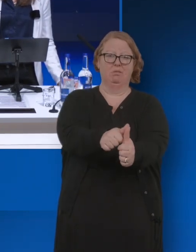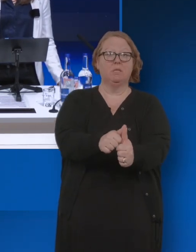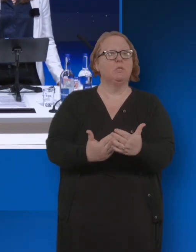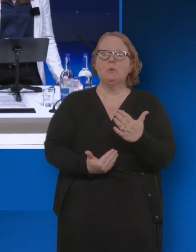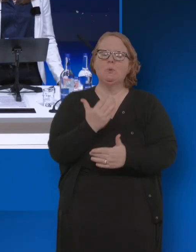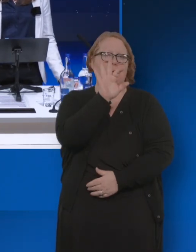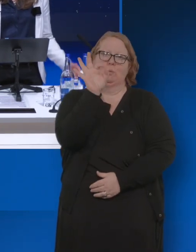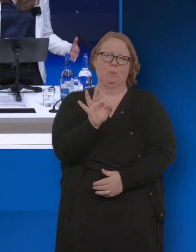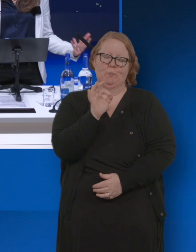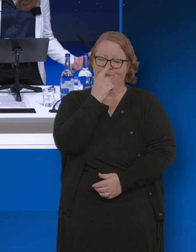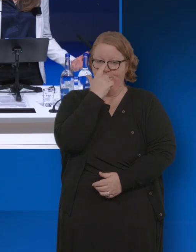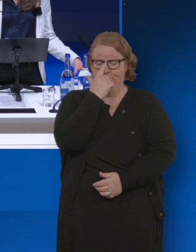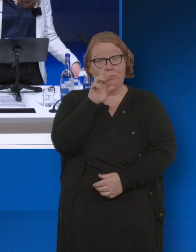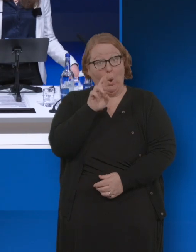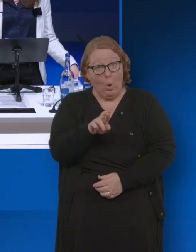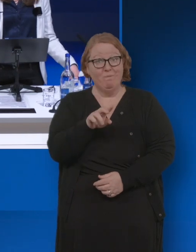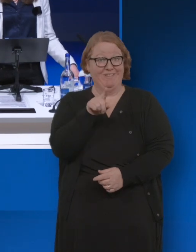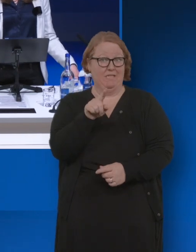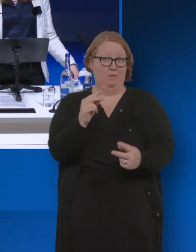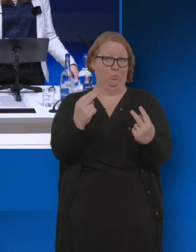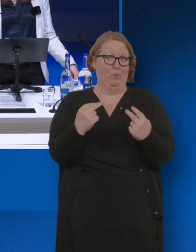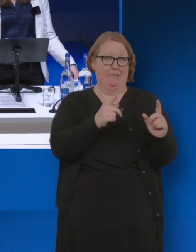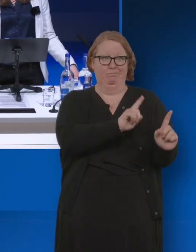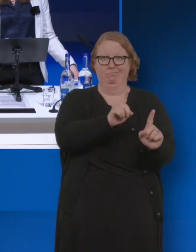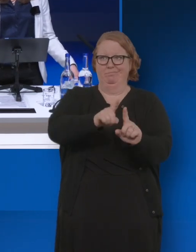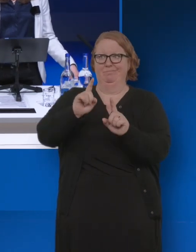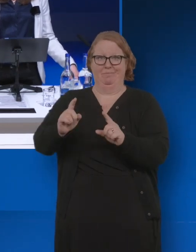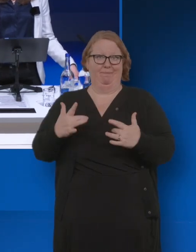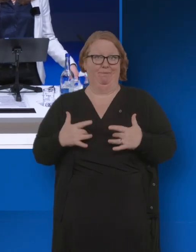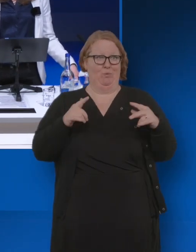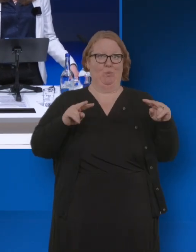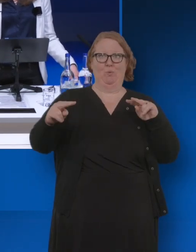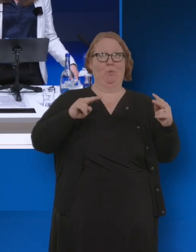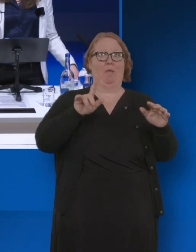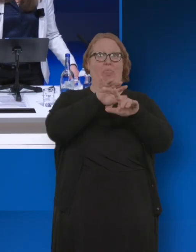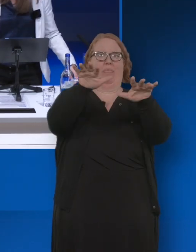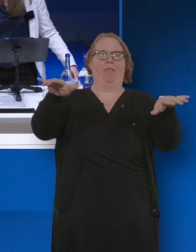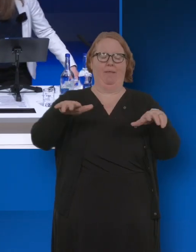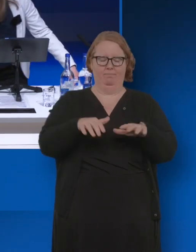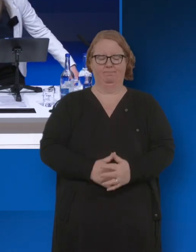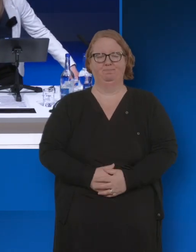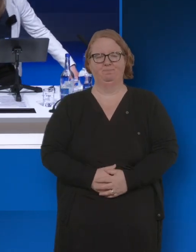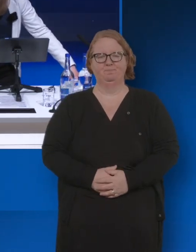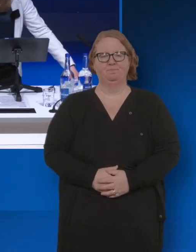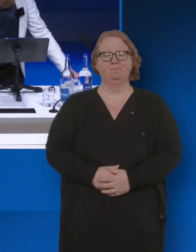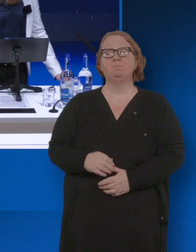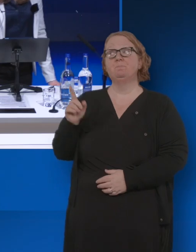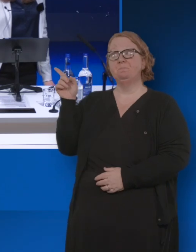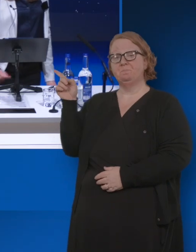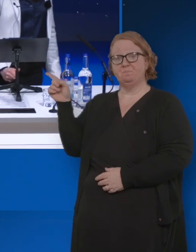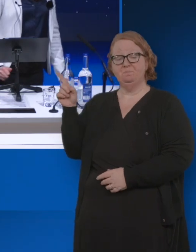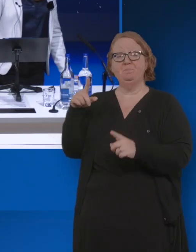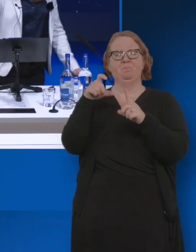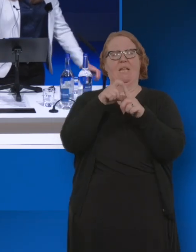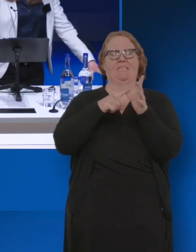new question, and hopefully you'll see that there are lots of different views out there. One philosopher,